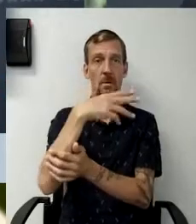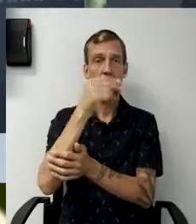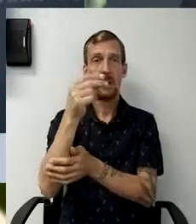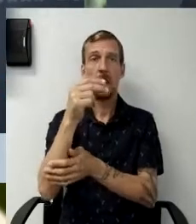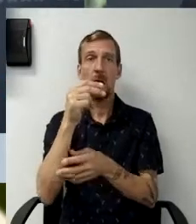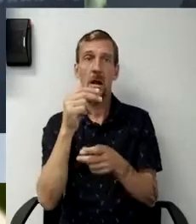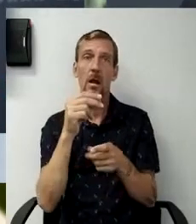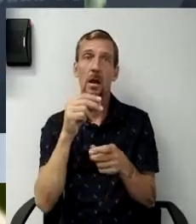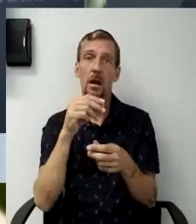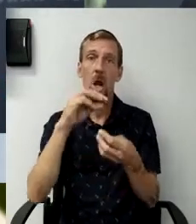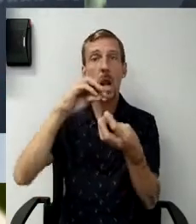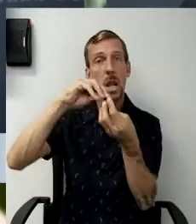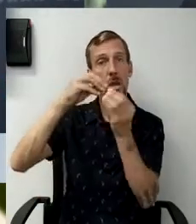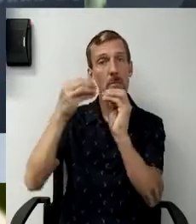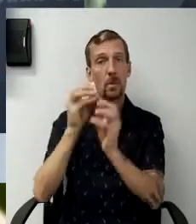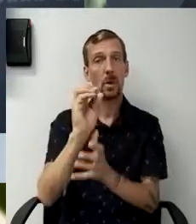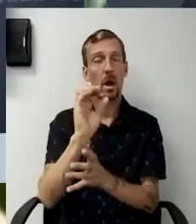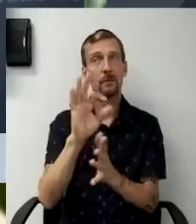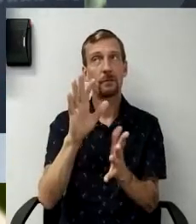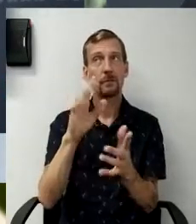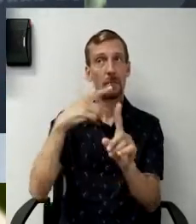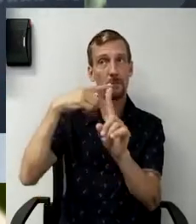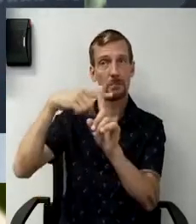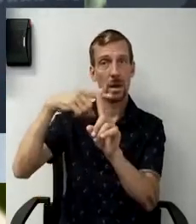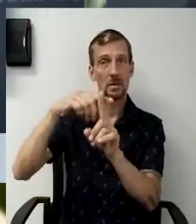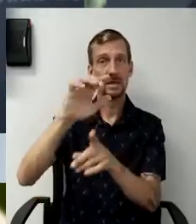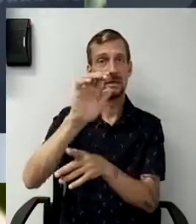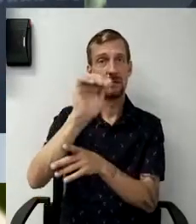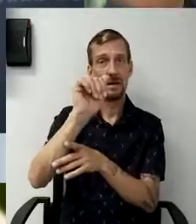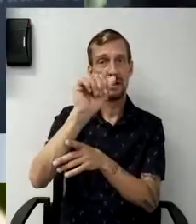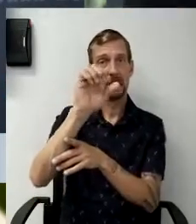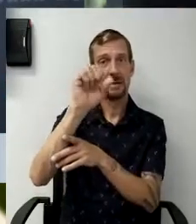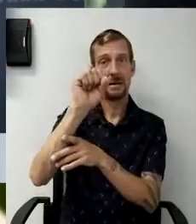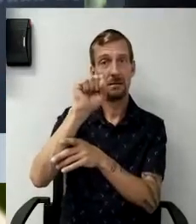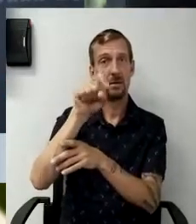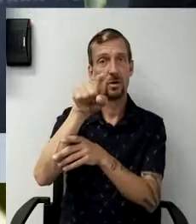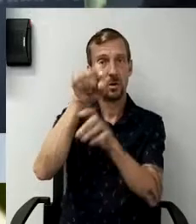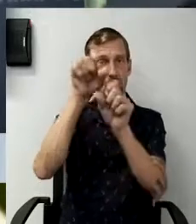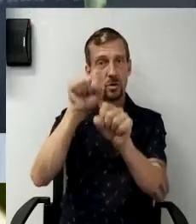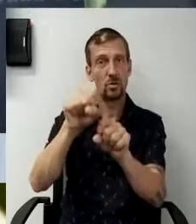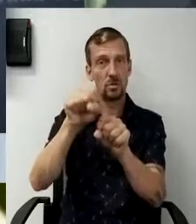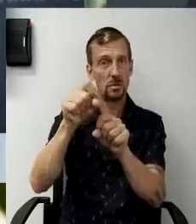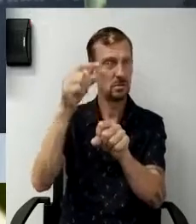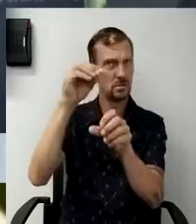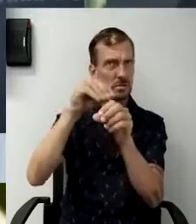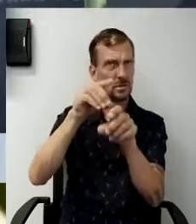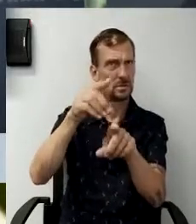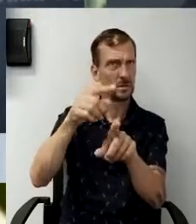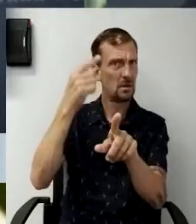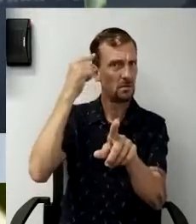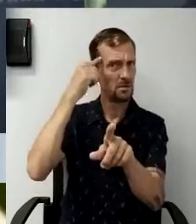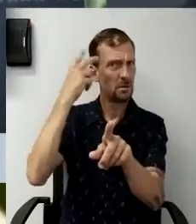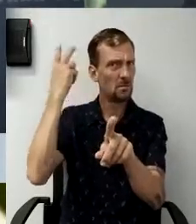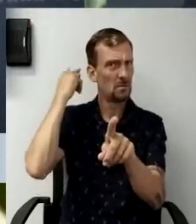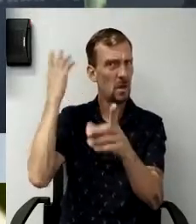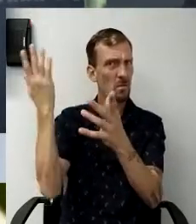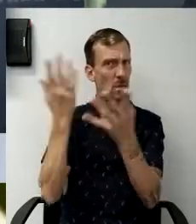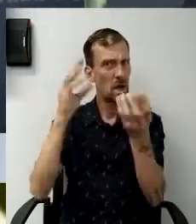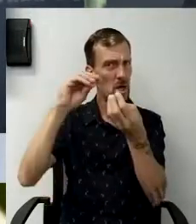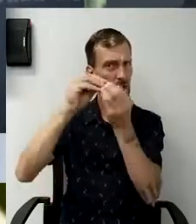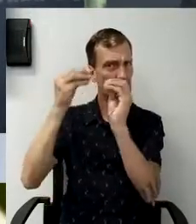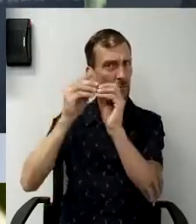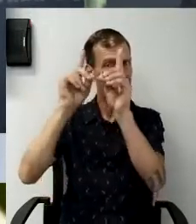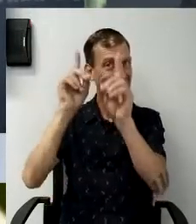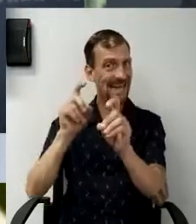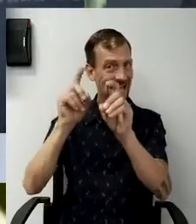the number of positive cases. So you can actually back in to determine then what are the number